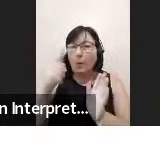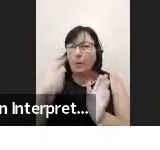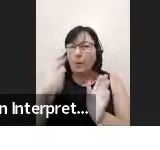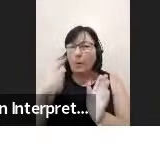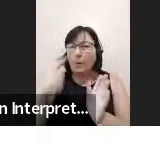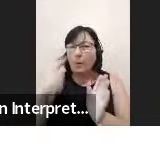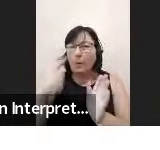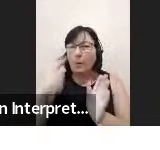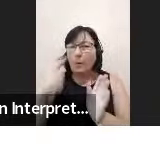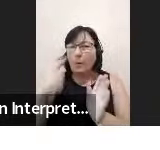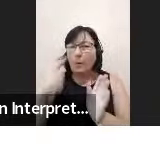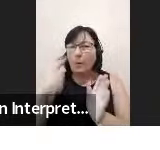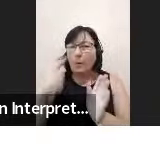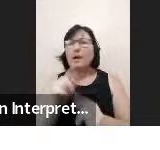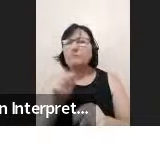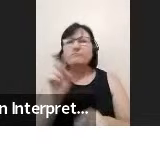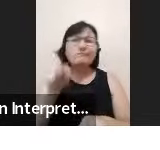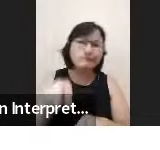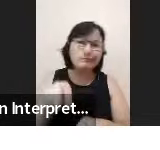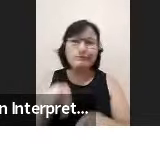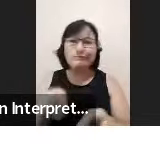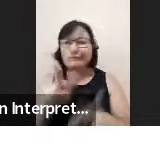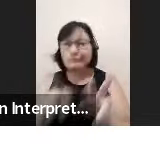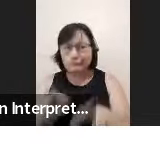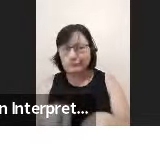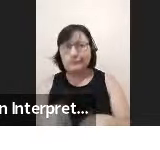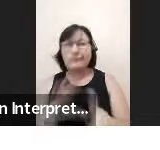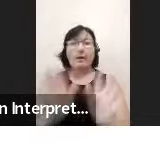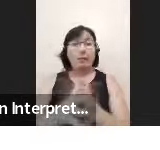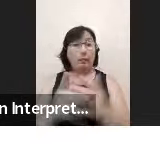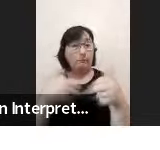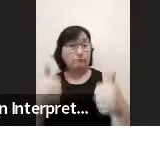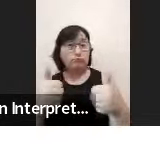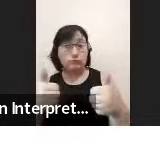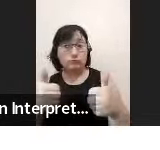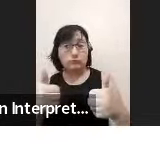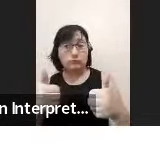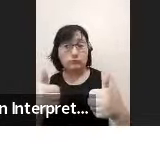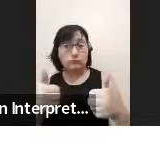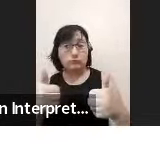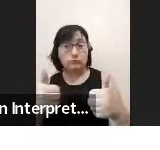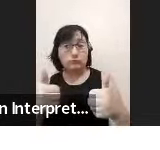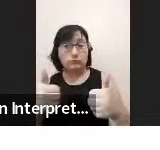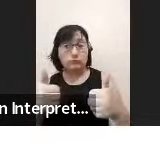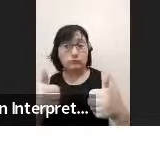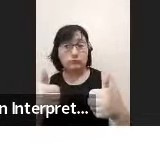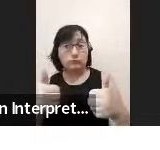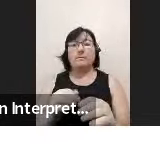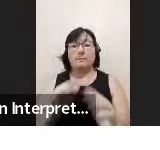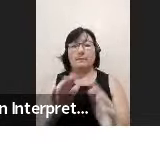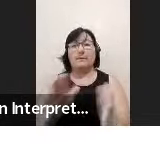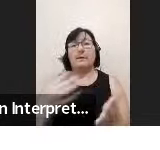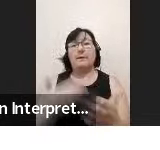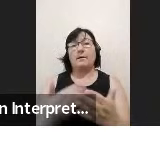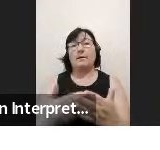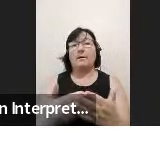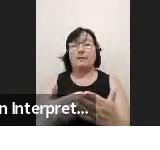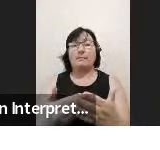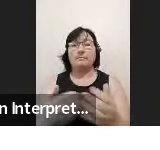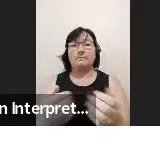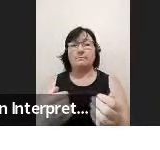you are compliant. And then all provisions of that are also applicable on section